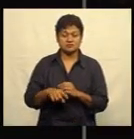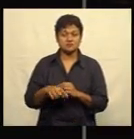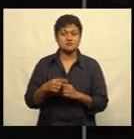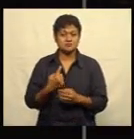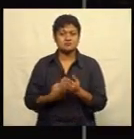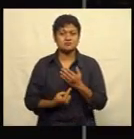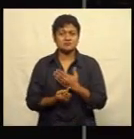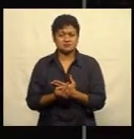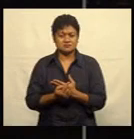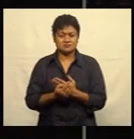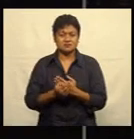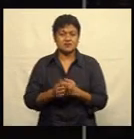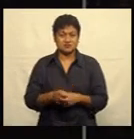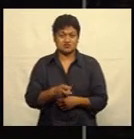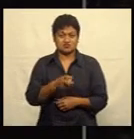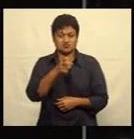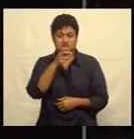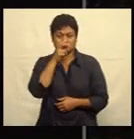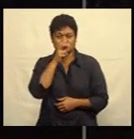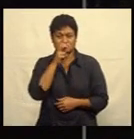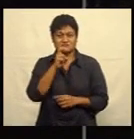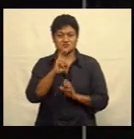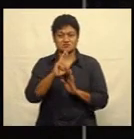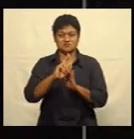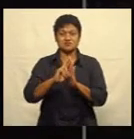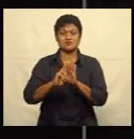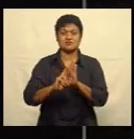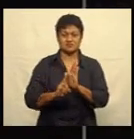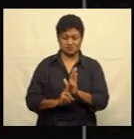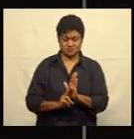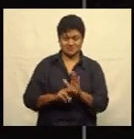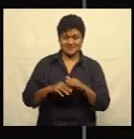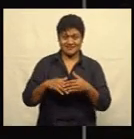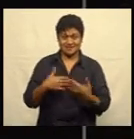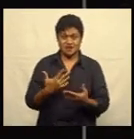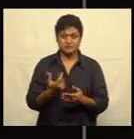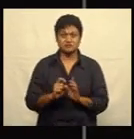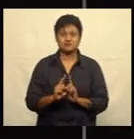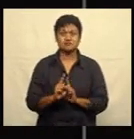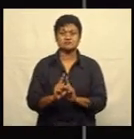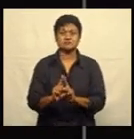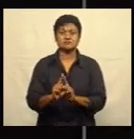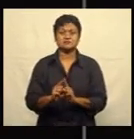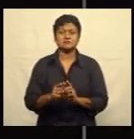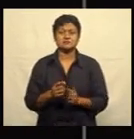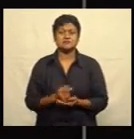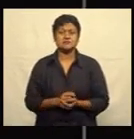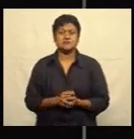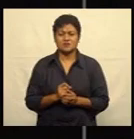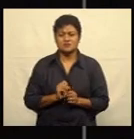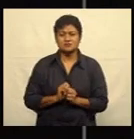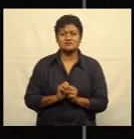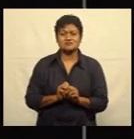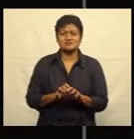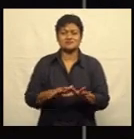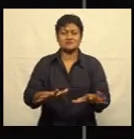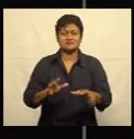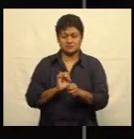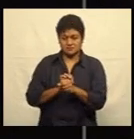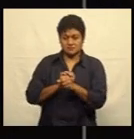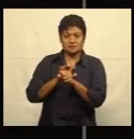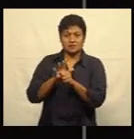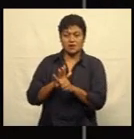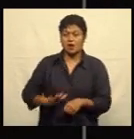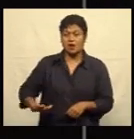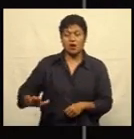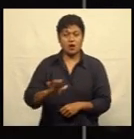some of the strictest protocols that any municipality has to date in an effort to contain the spread of the coronavirus. All